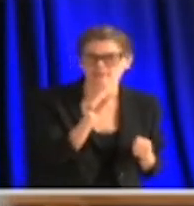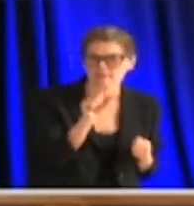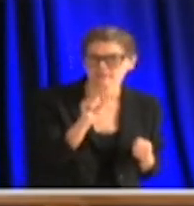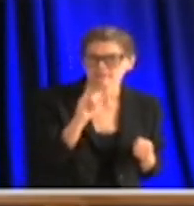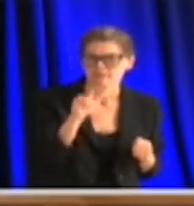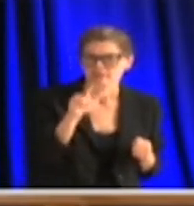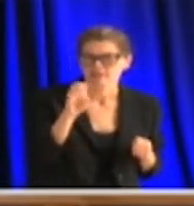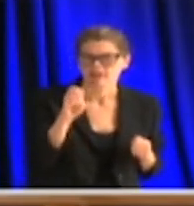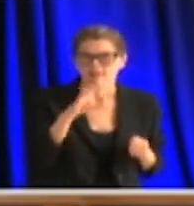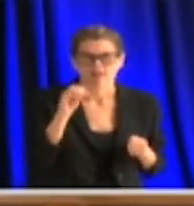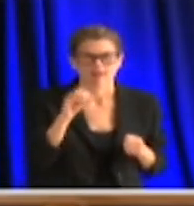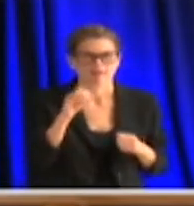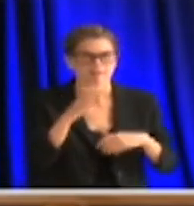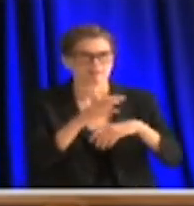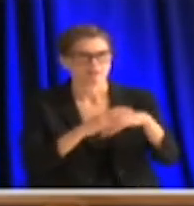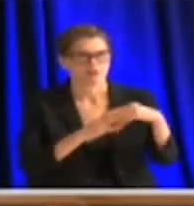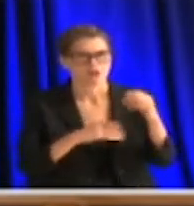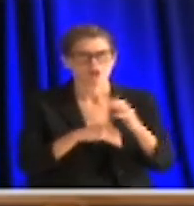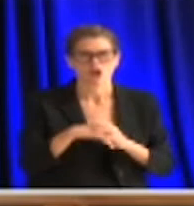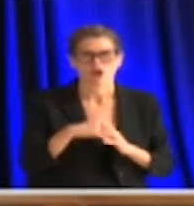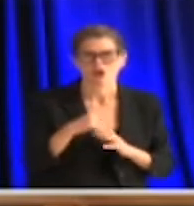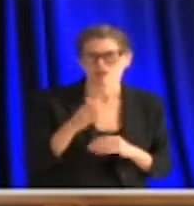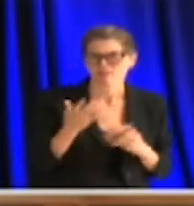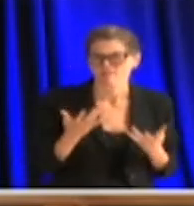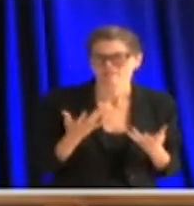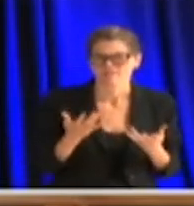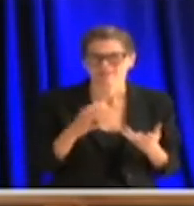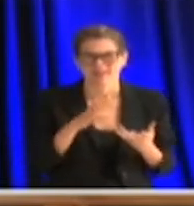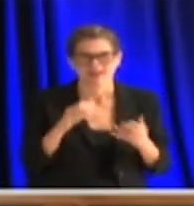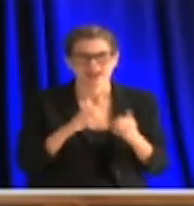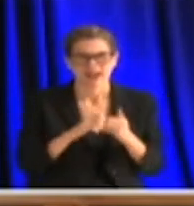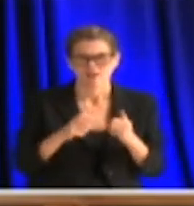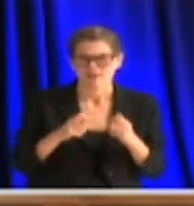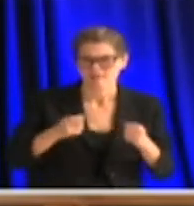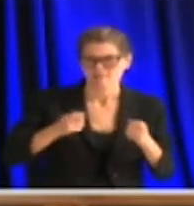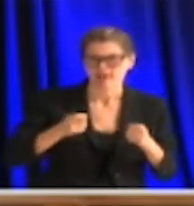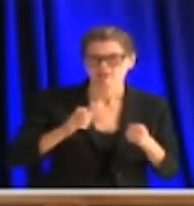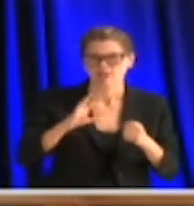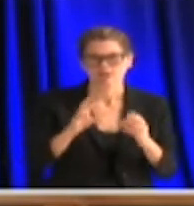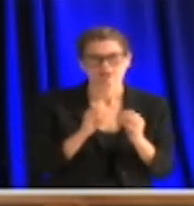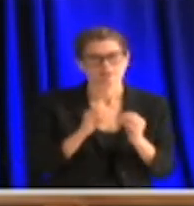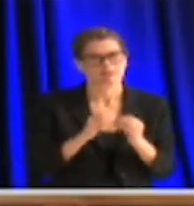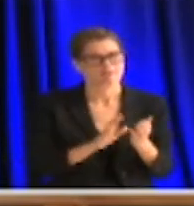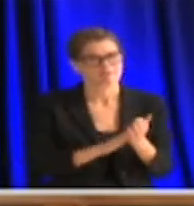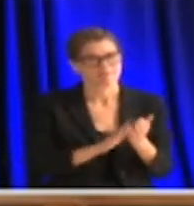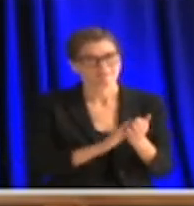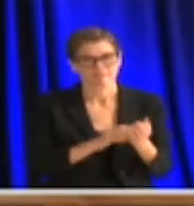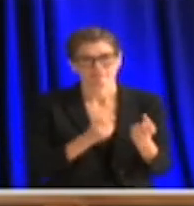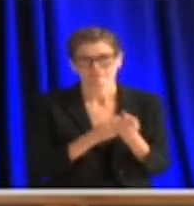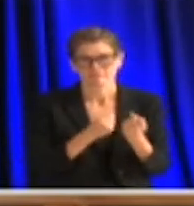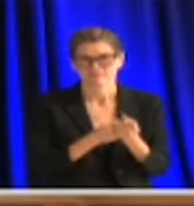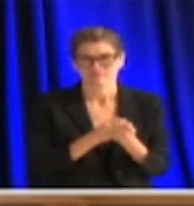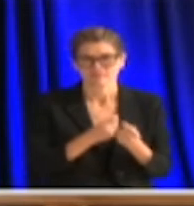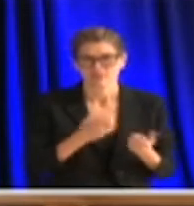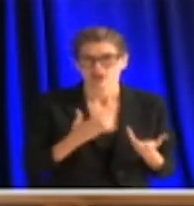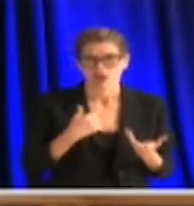demeanor and how he navigates through his meeting. So Commissioner Patrick, I just want you to